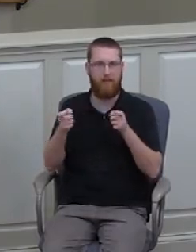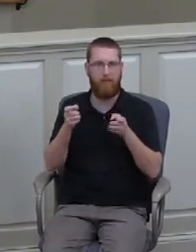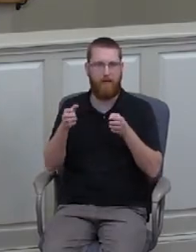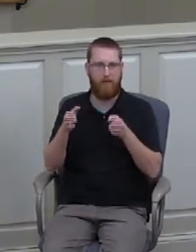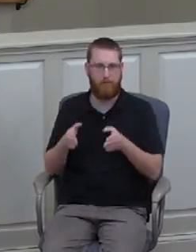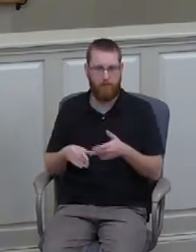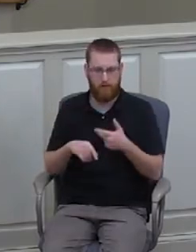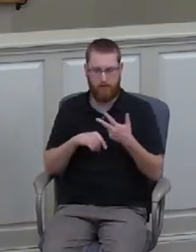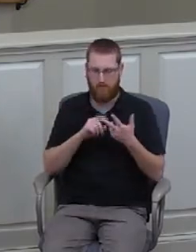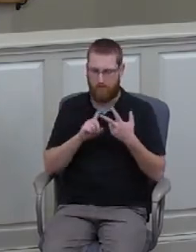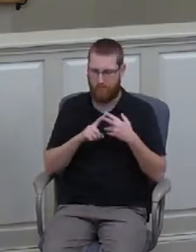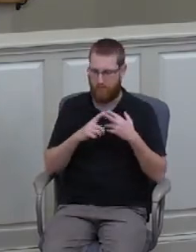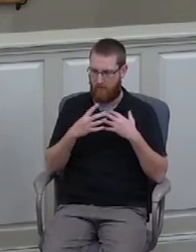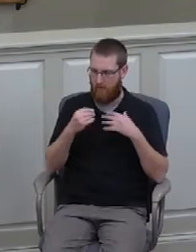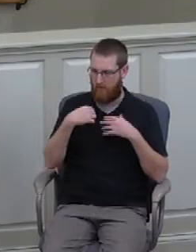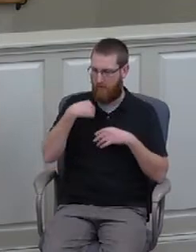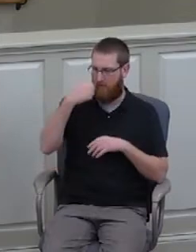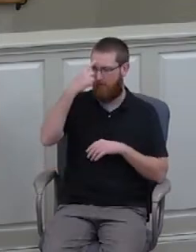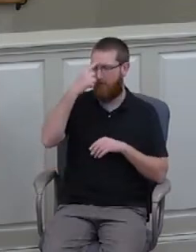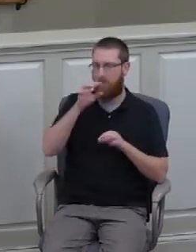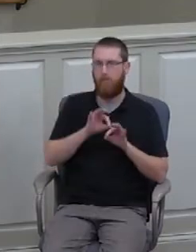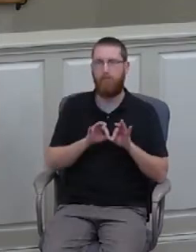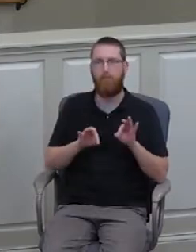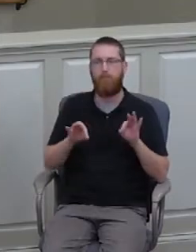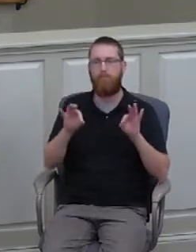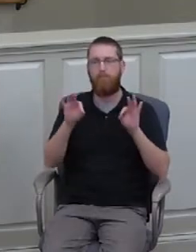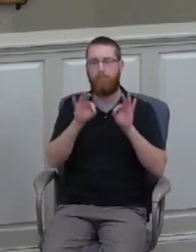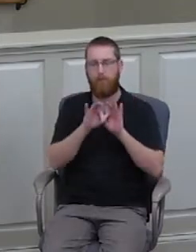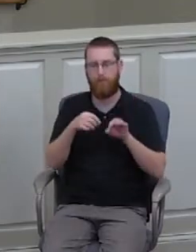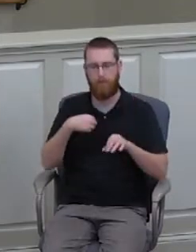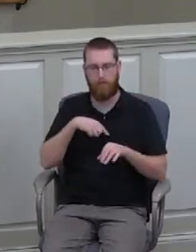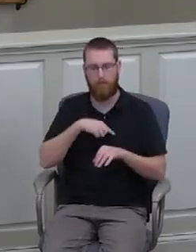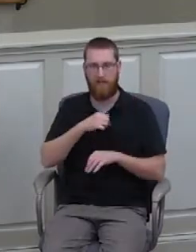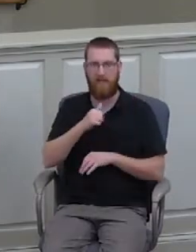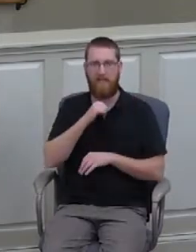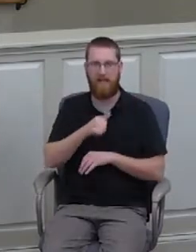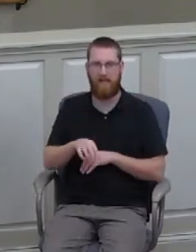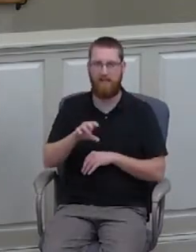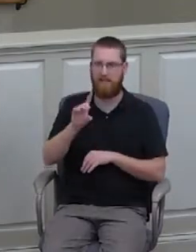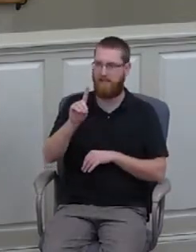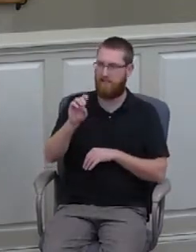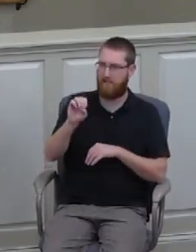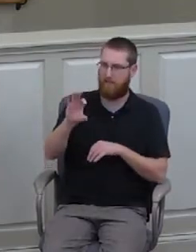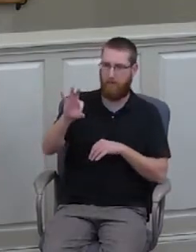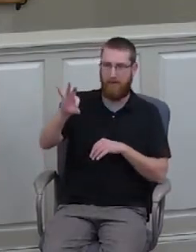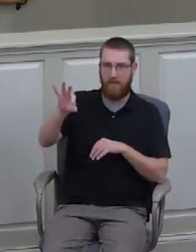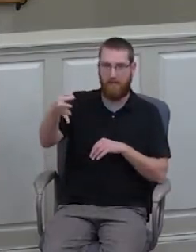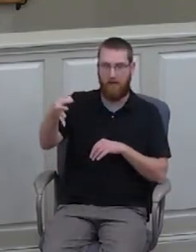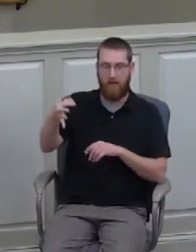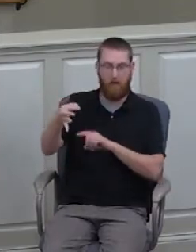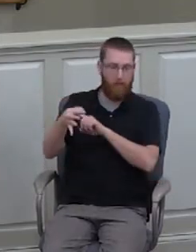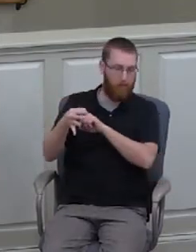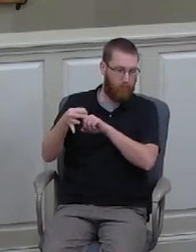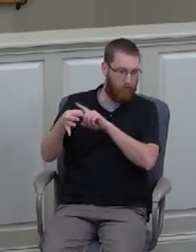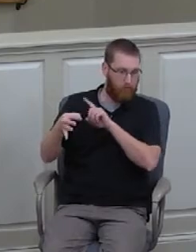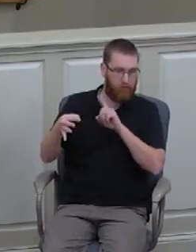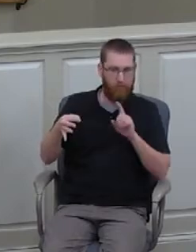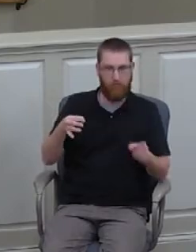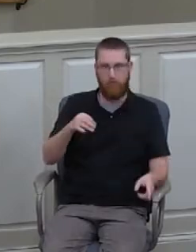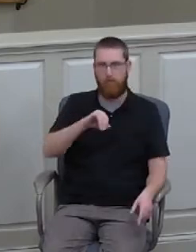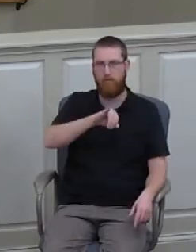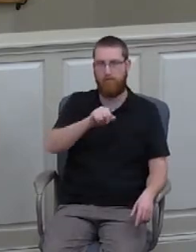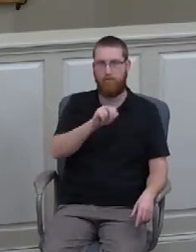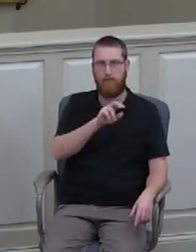And I just think it's really important that we not go from the 9th of December to the second Monday in